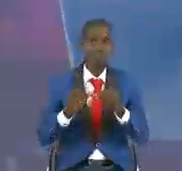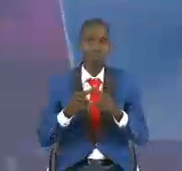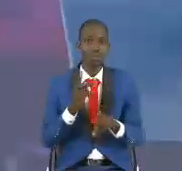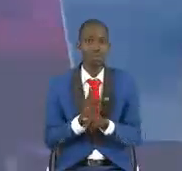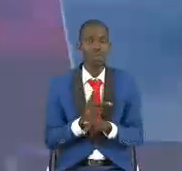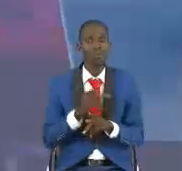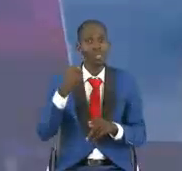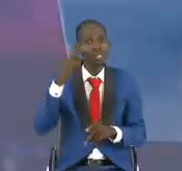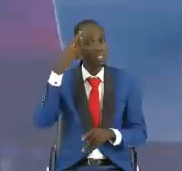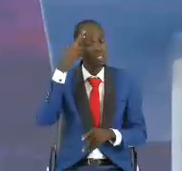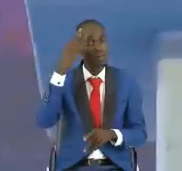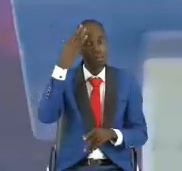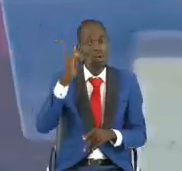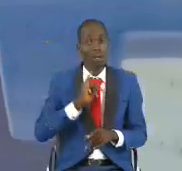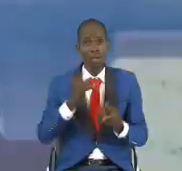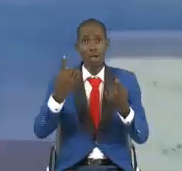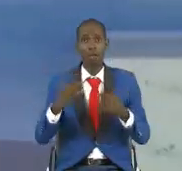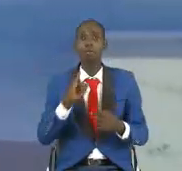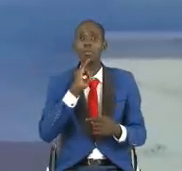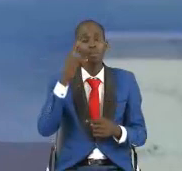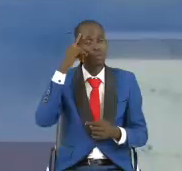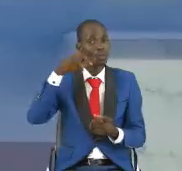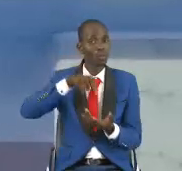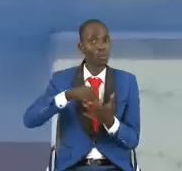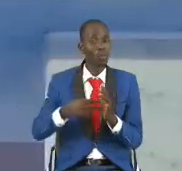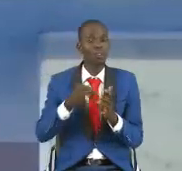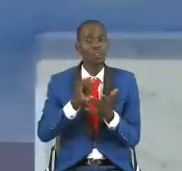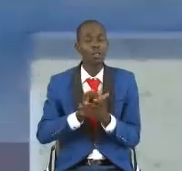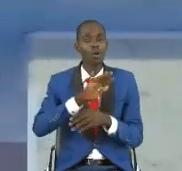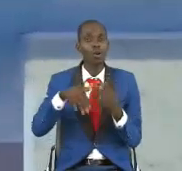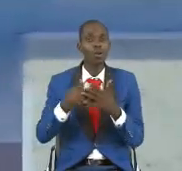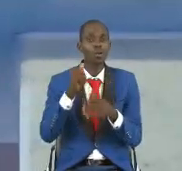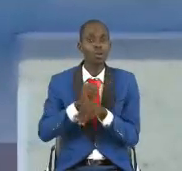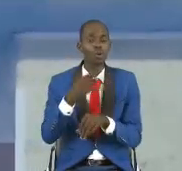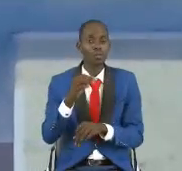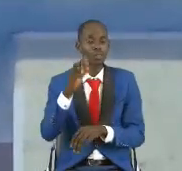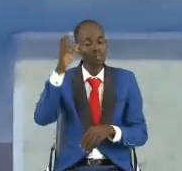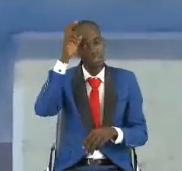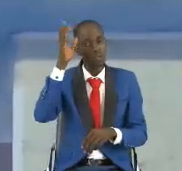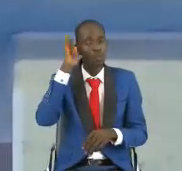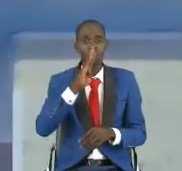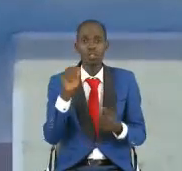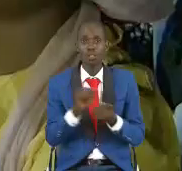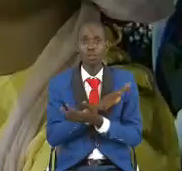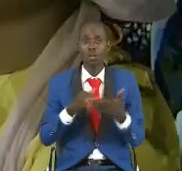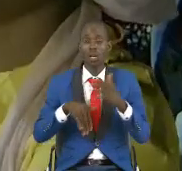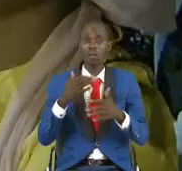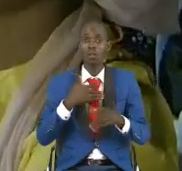for the purpose that all the works of the devil will be destroyed out of my life. It's